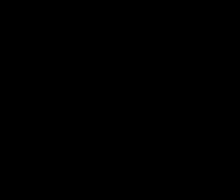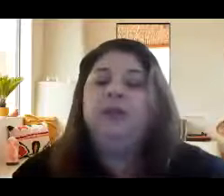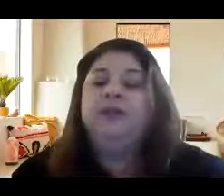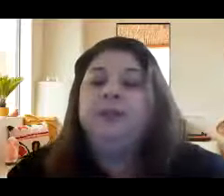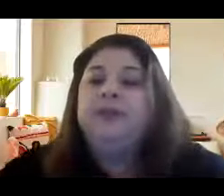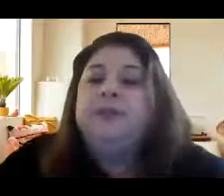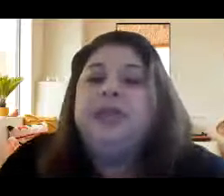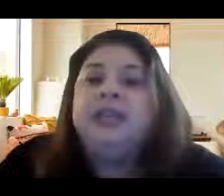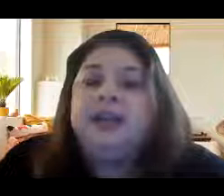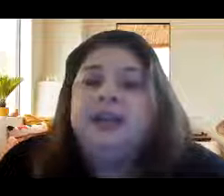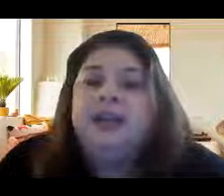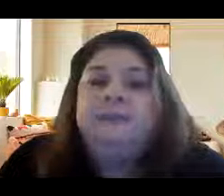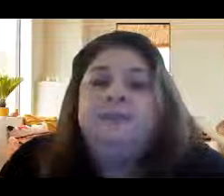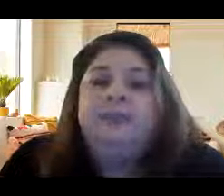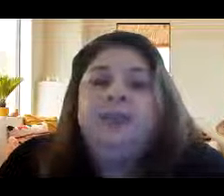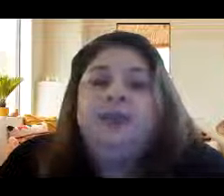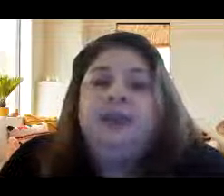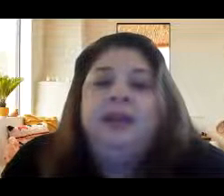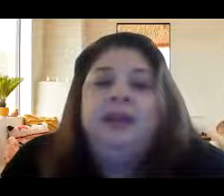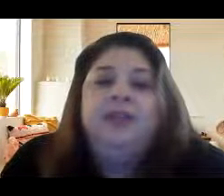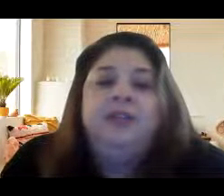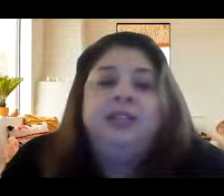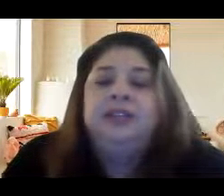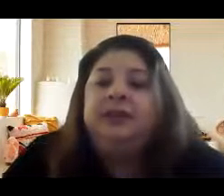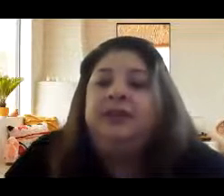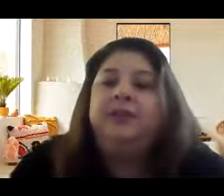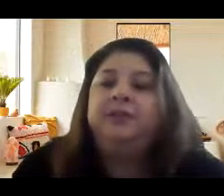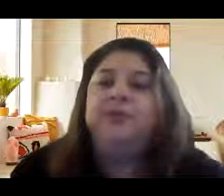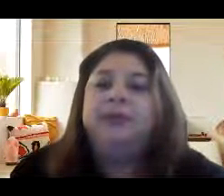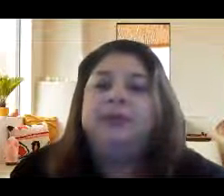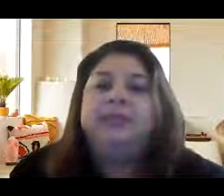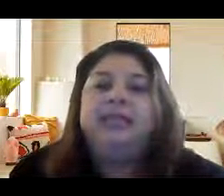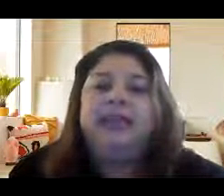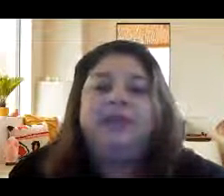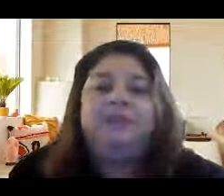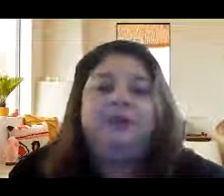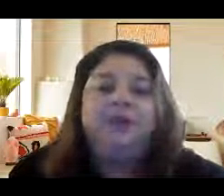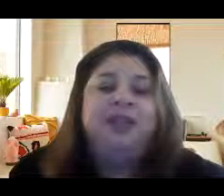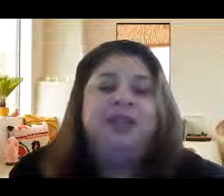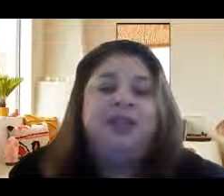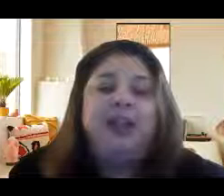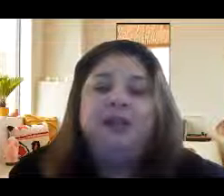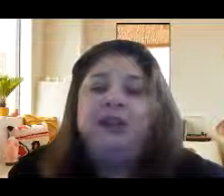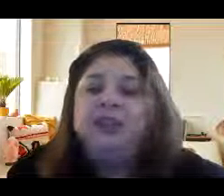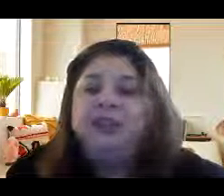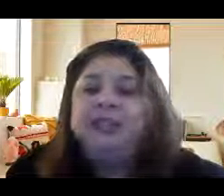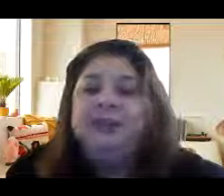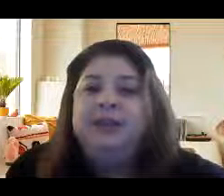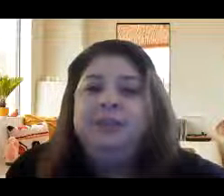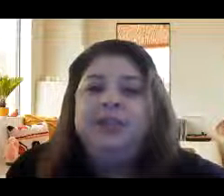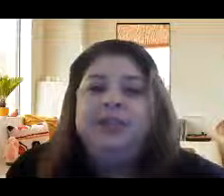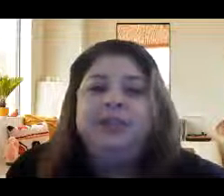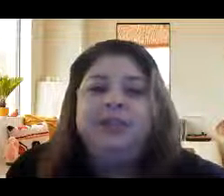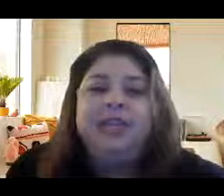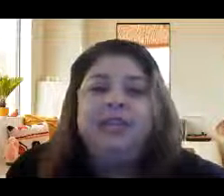Thank you, everybody, for being here. I know you guys are, really busy with helping our students, but